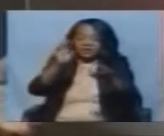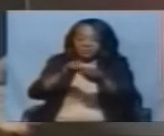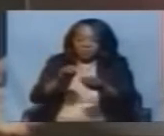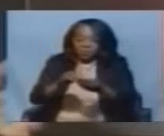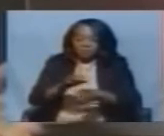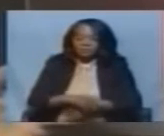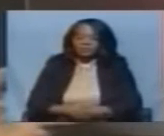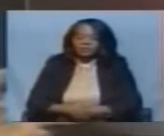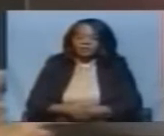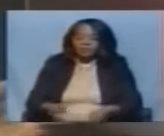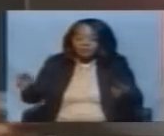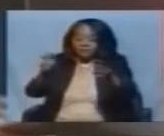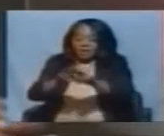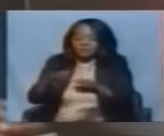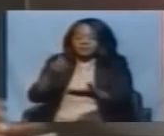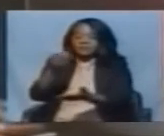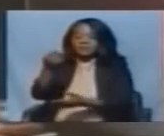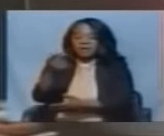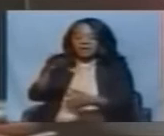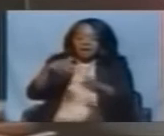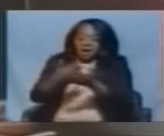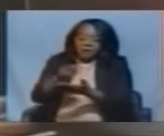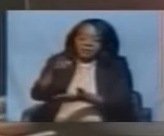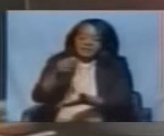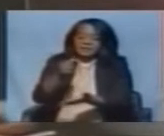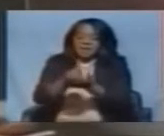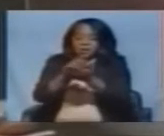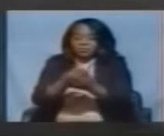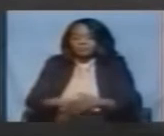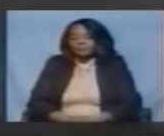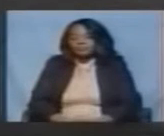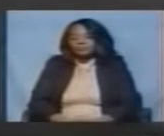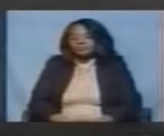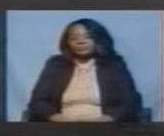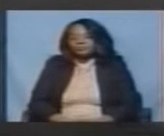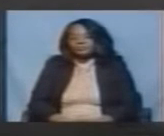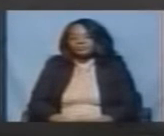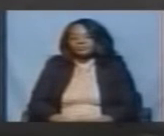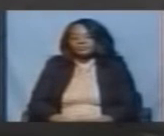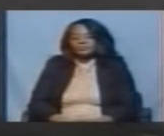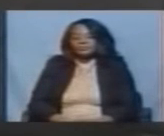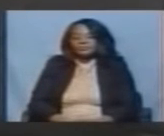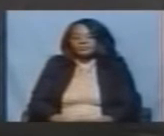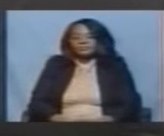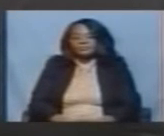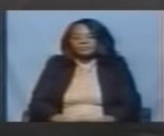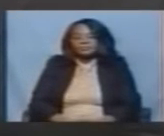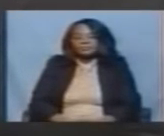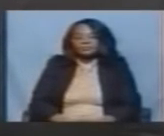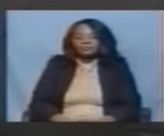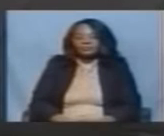get value for the money. Mm-hmm. How will this help? Look, one of the issues that we have is that you can